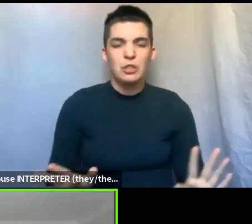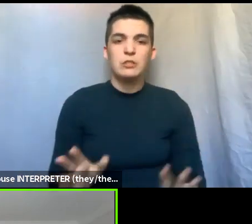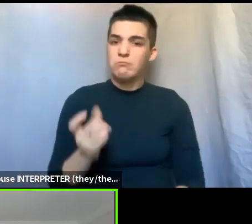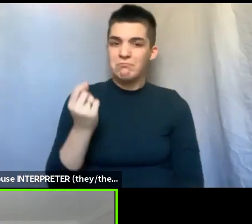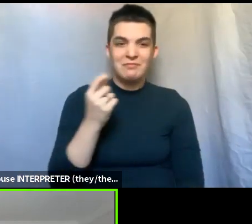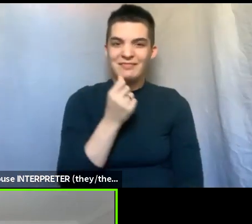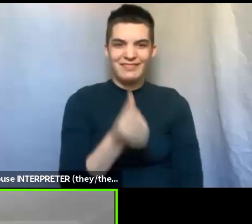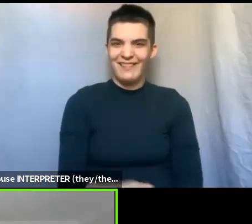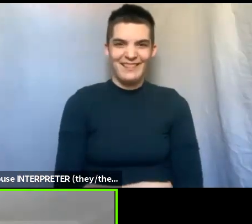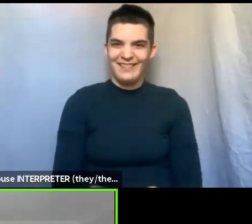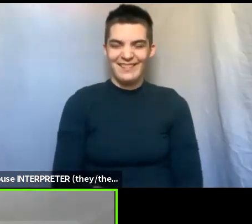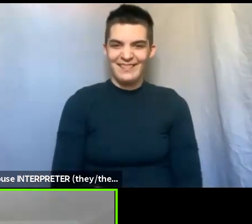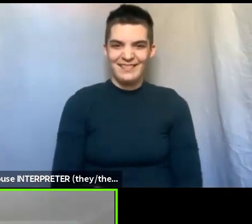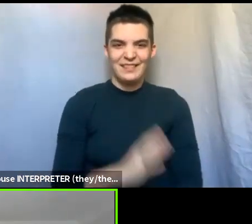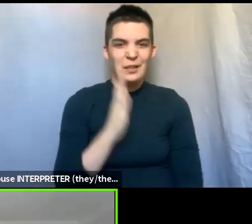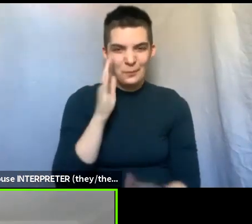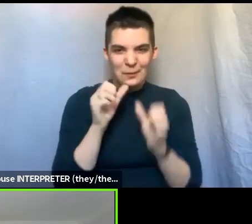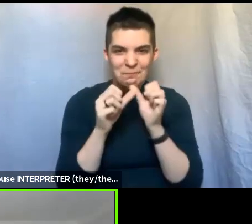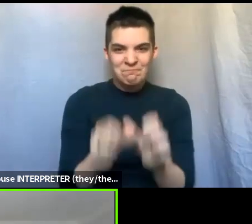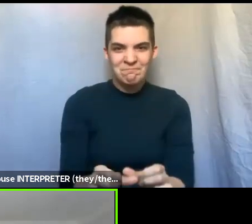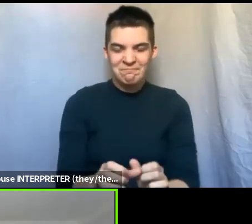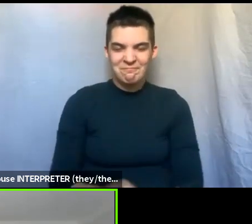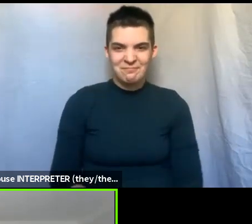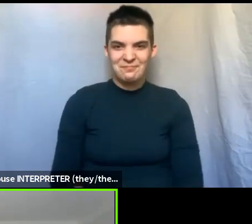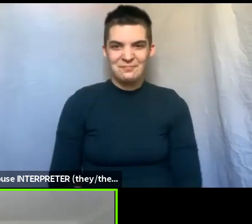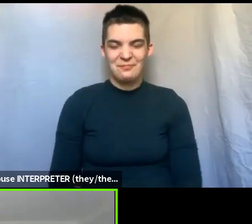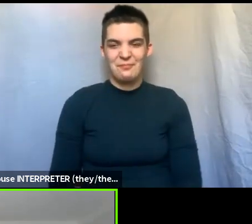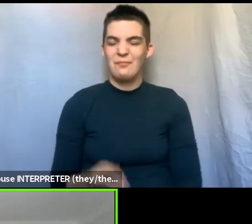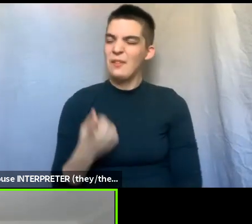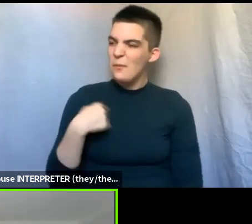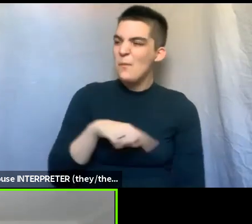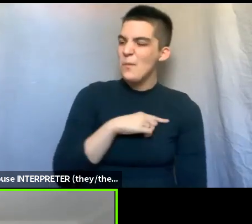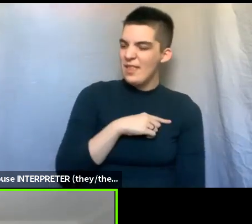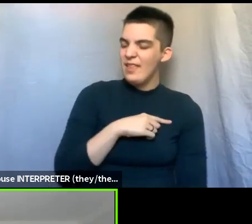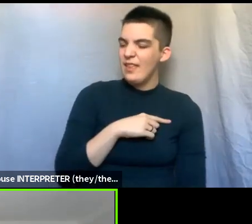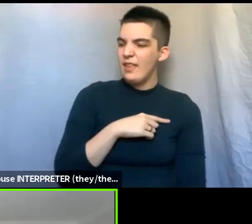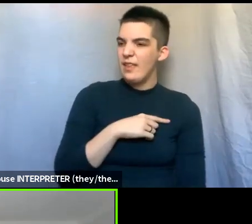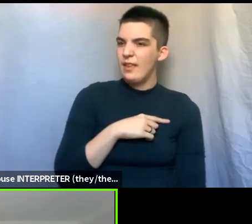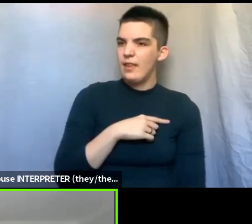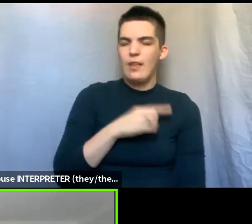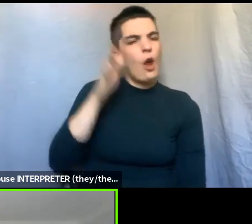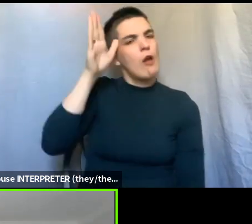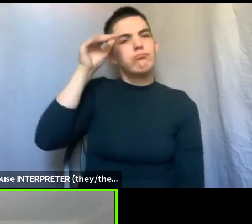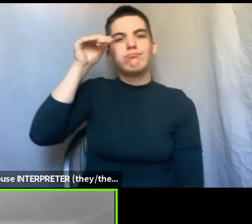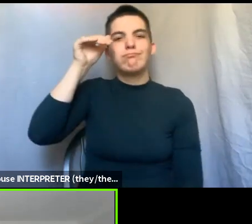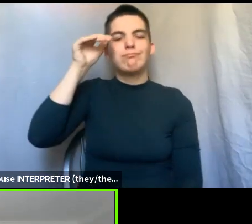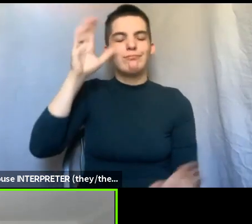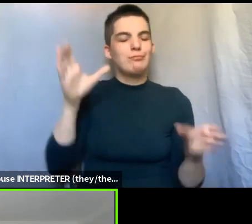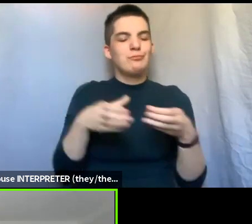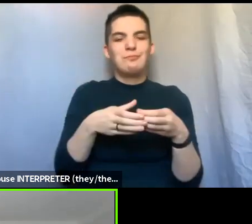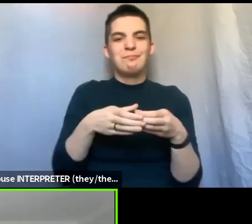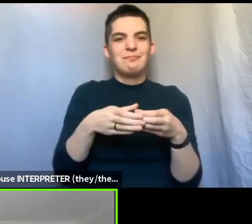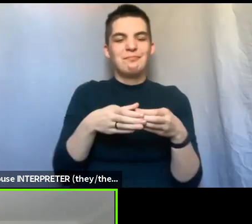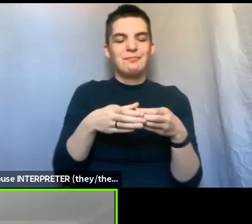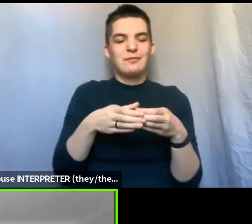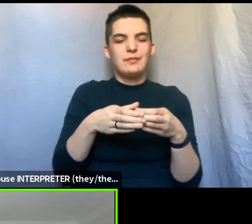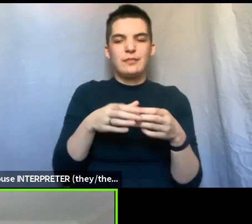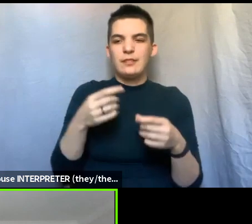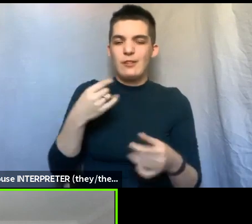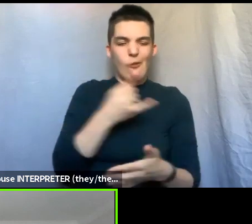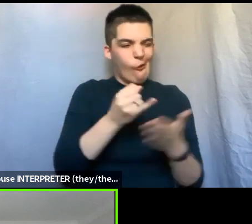all over. And that we are a resilient tribe, we artists, and we